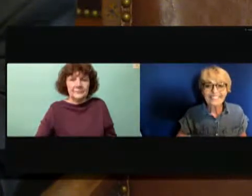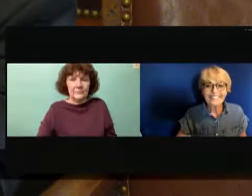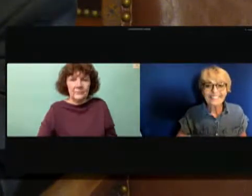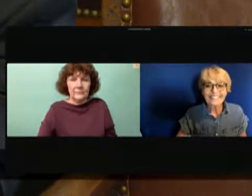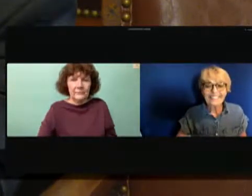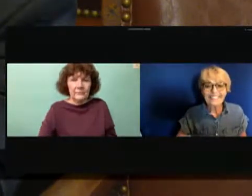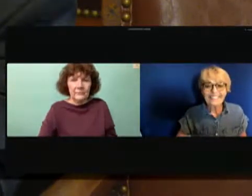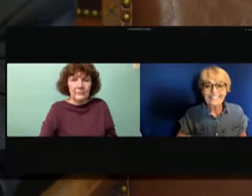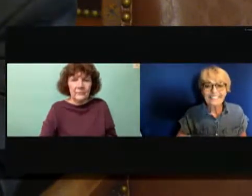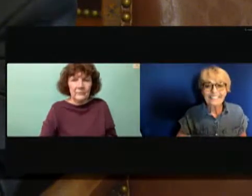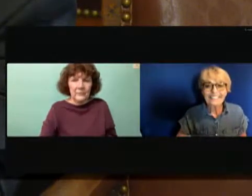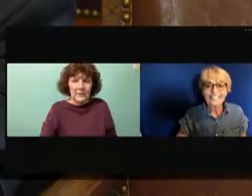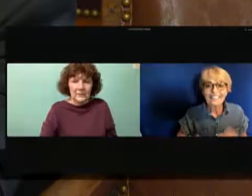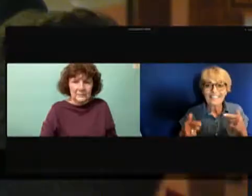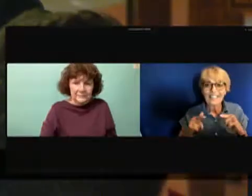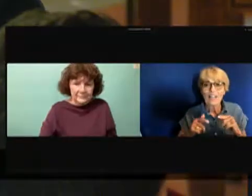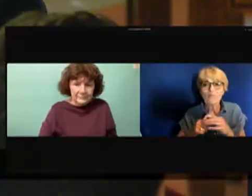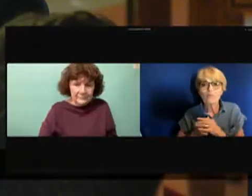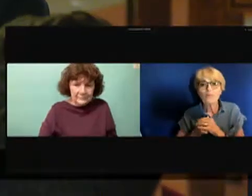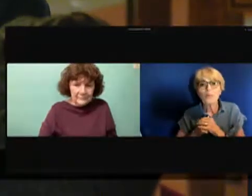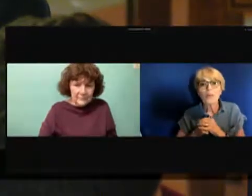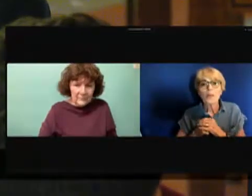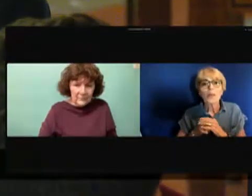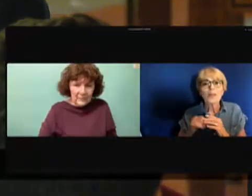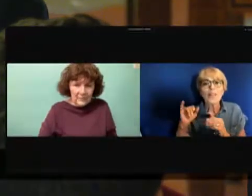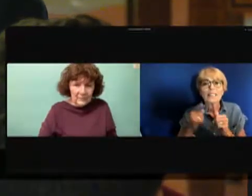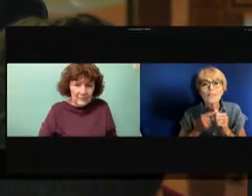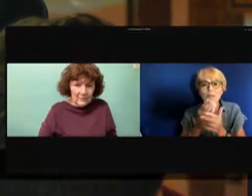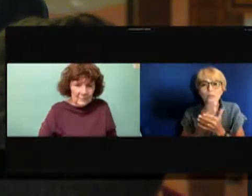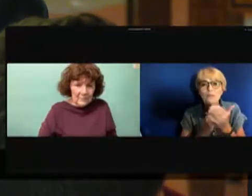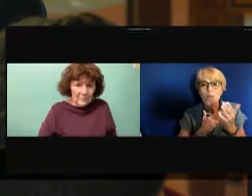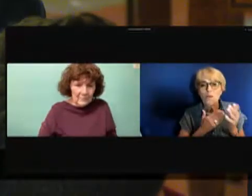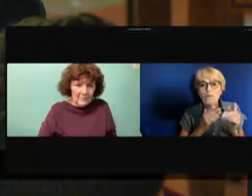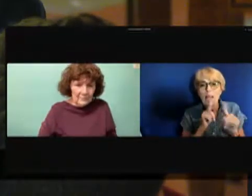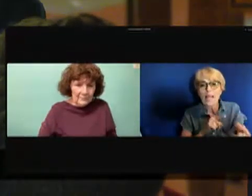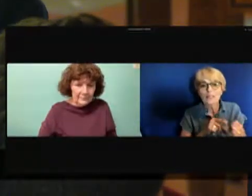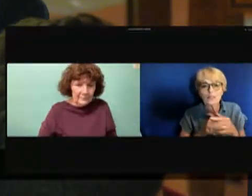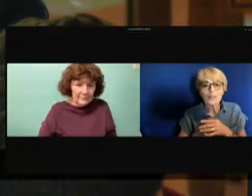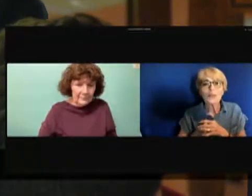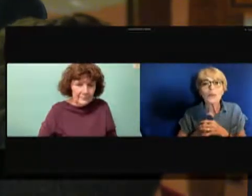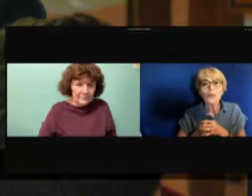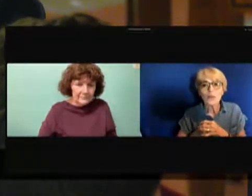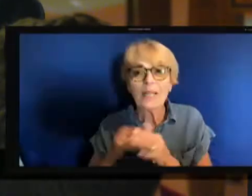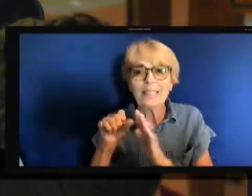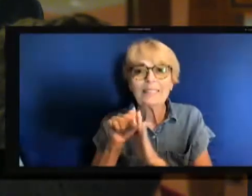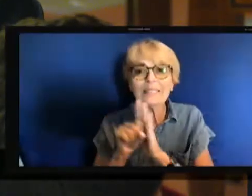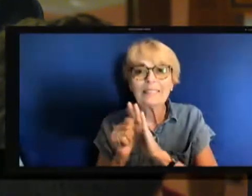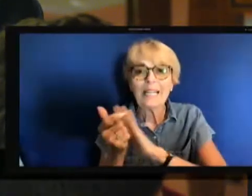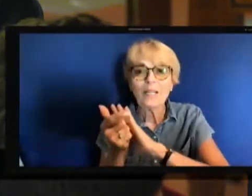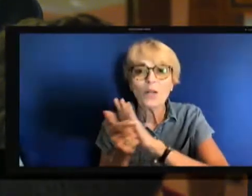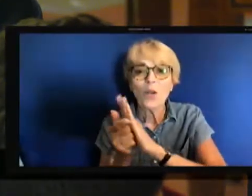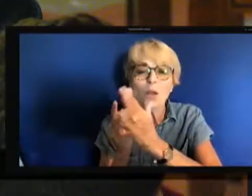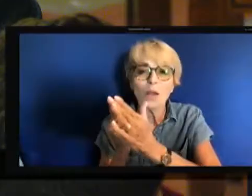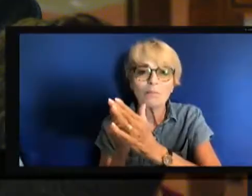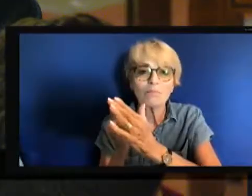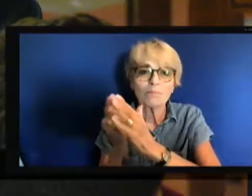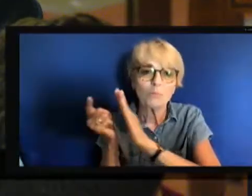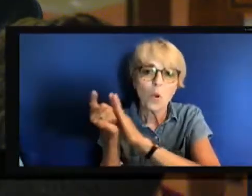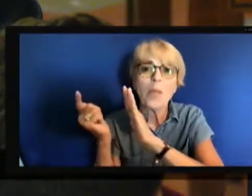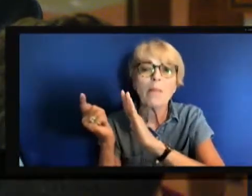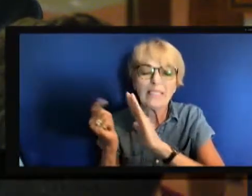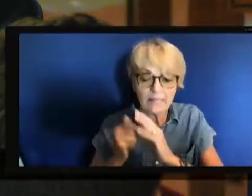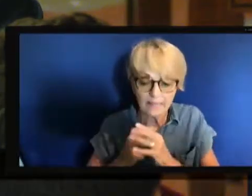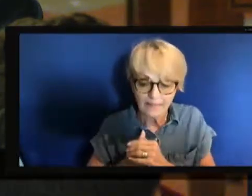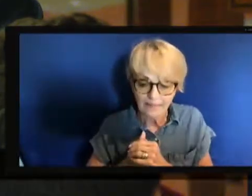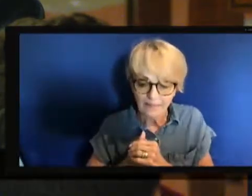they're supposed to follow? Yeah, well, that was going to be the first part of my answer, right? That state law prohibits a former employee from doing business with